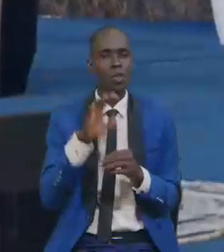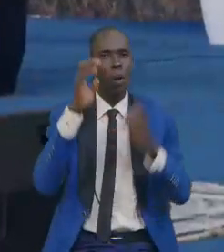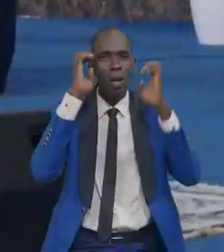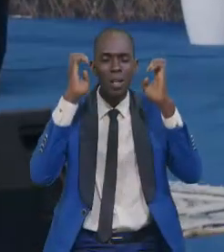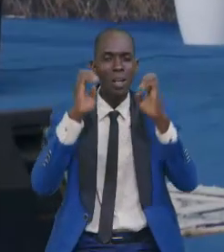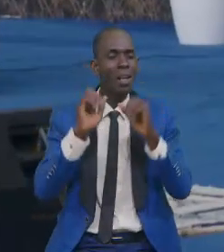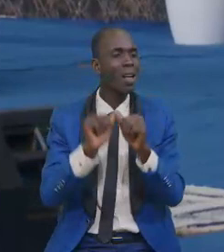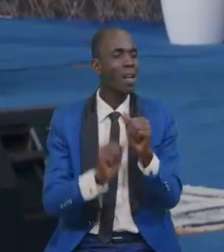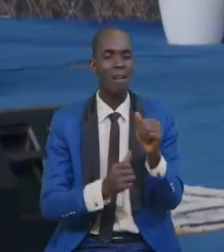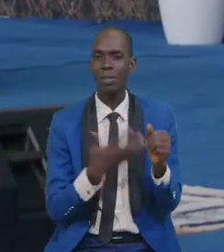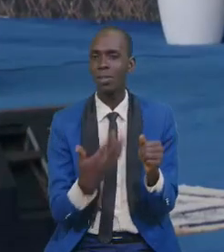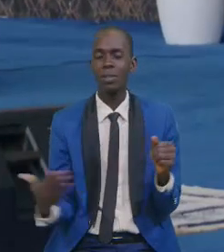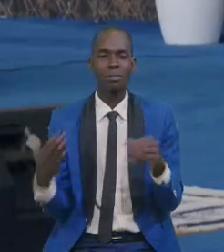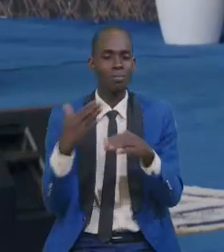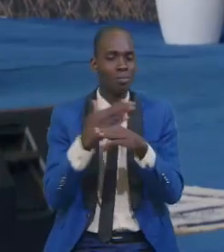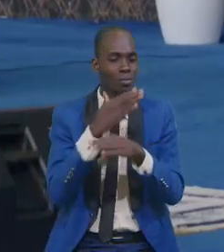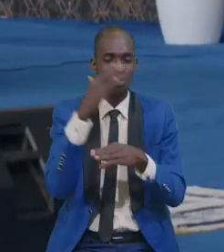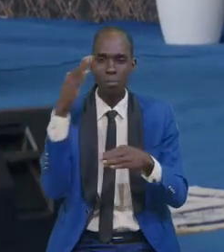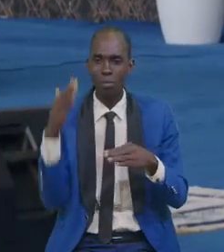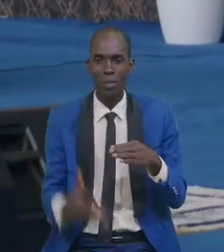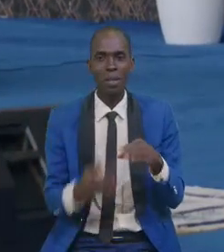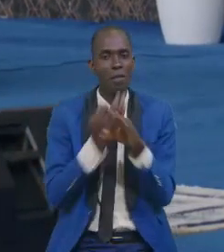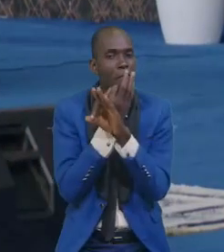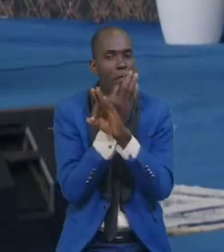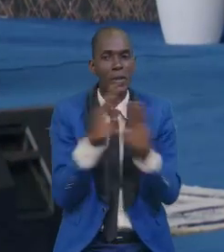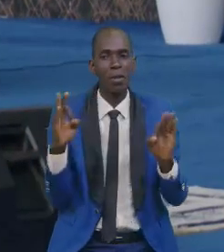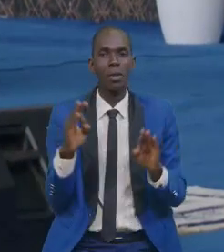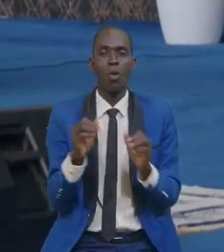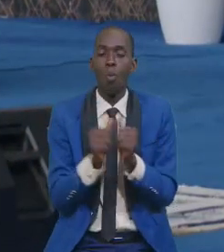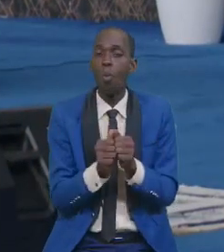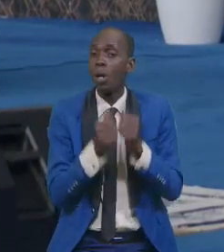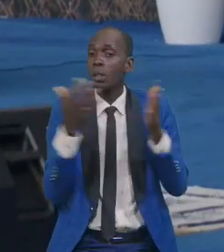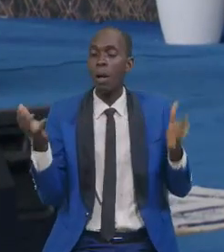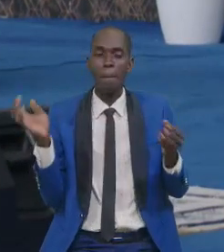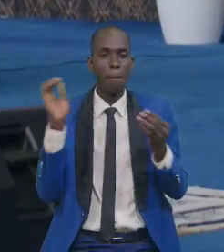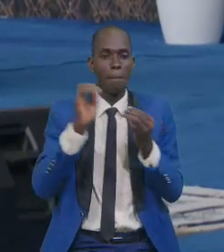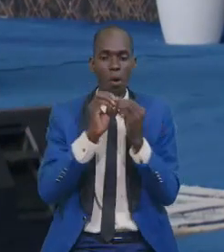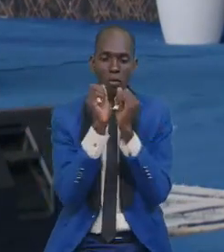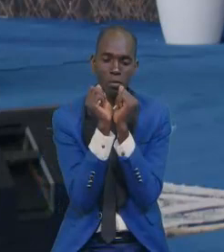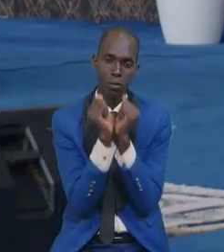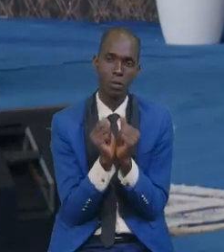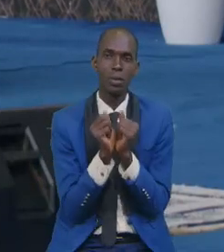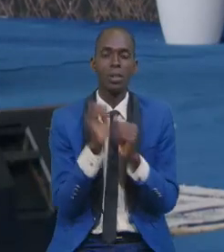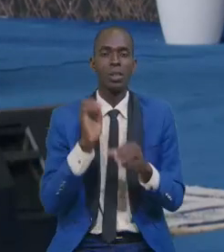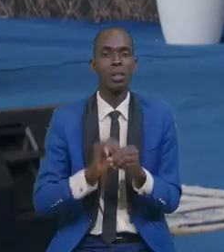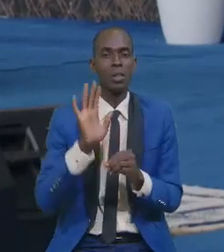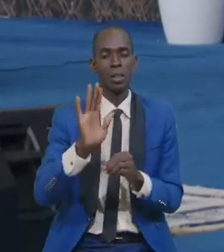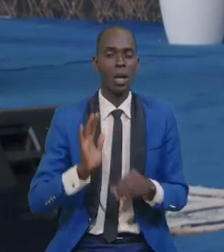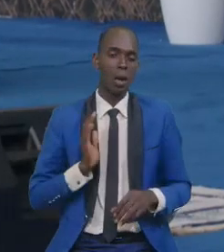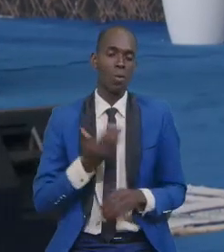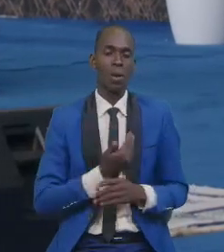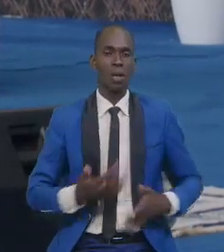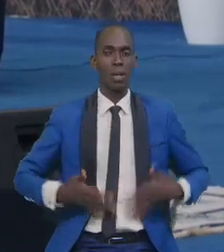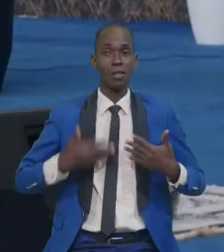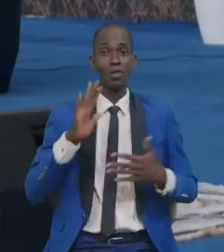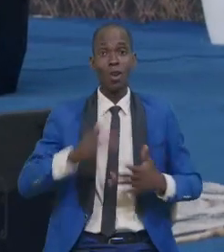holistic, holistic, holistic freedom without further bondage in our lives. Your life